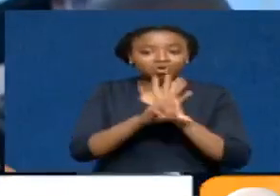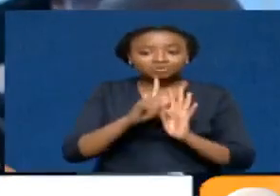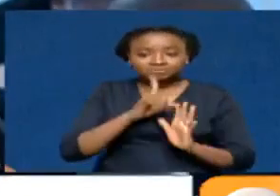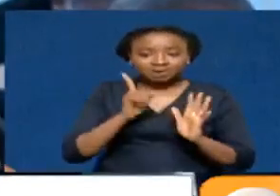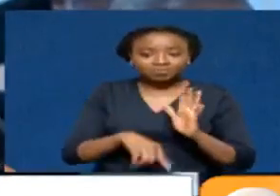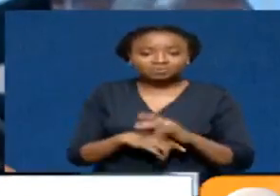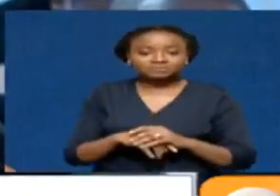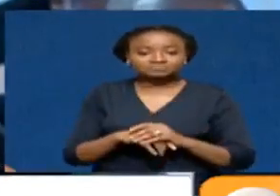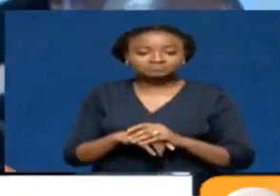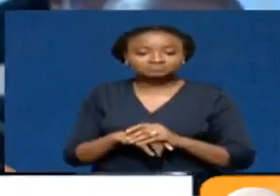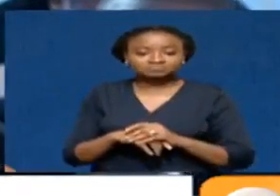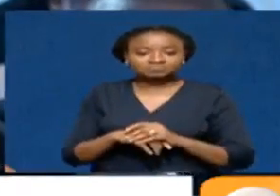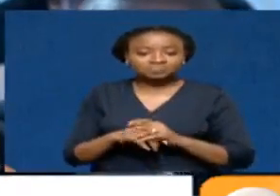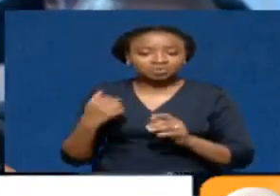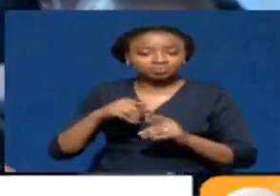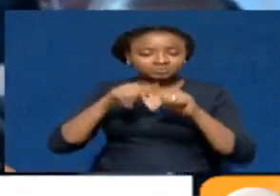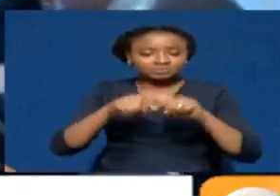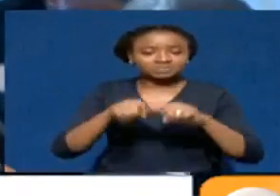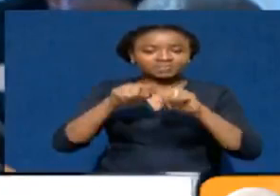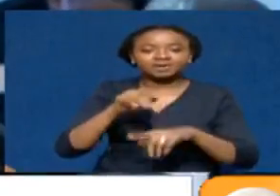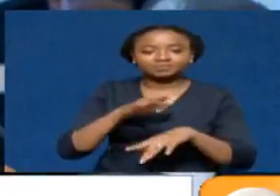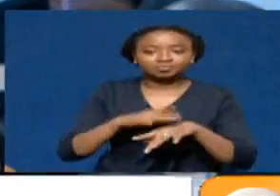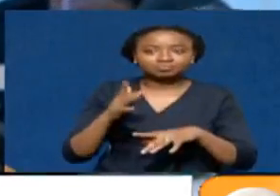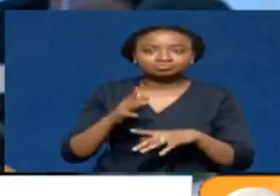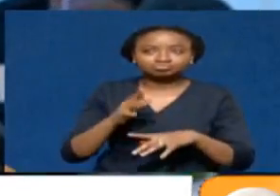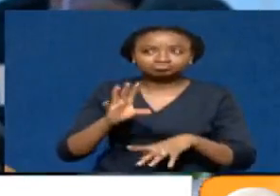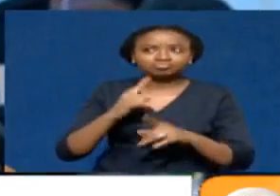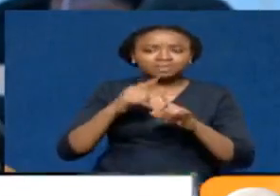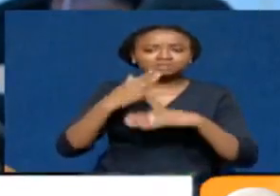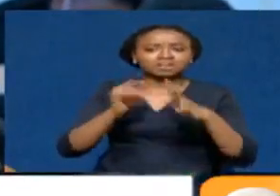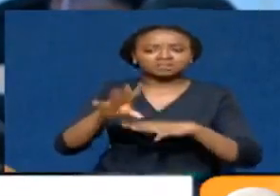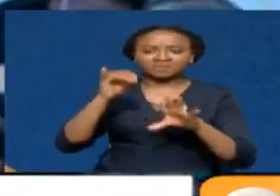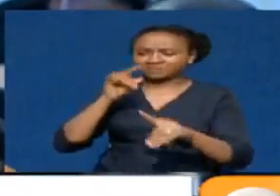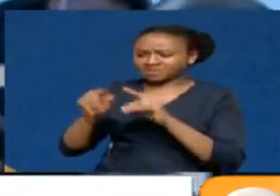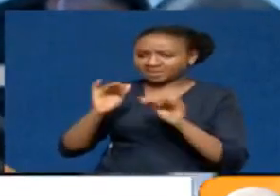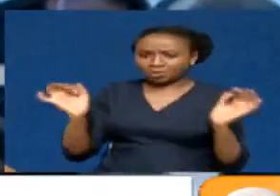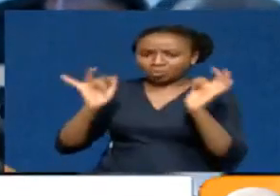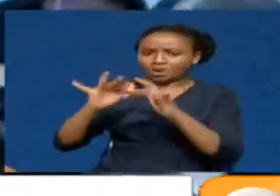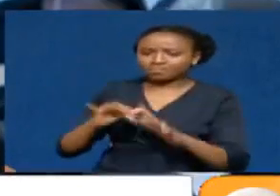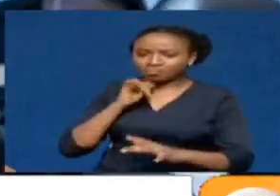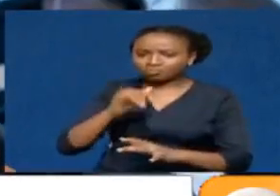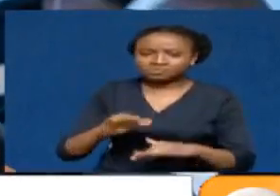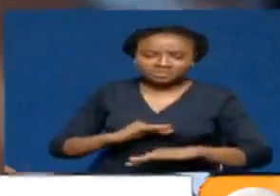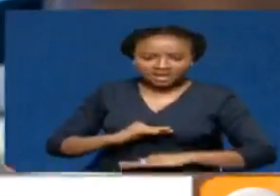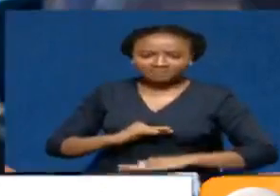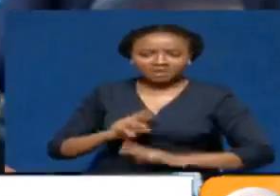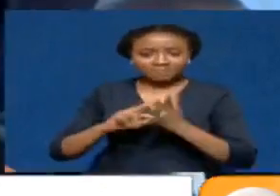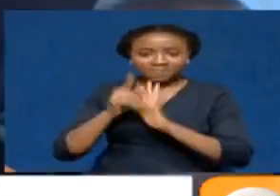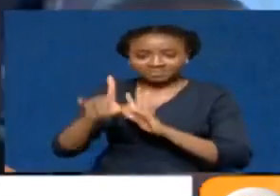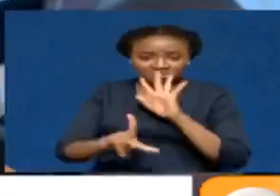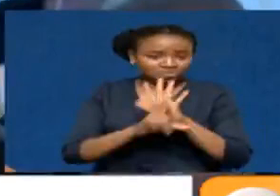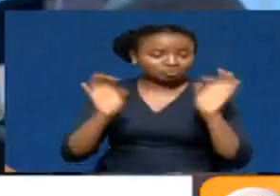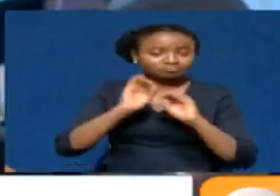court purported to rely on to find that there was no quorum was no longer law